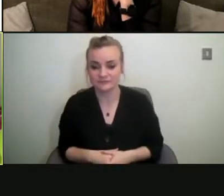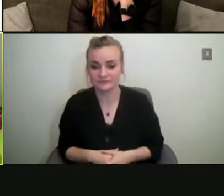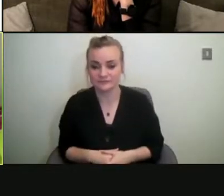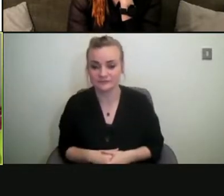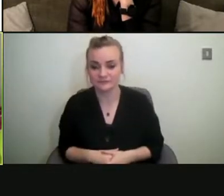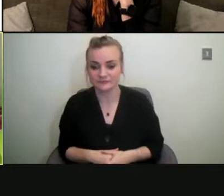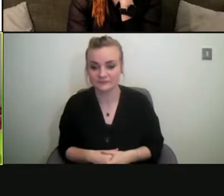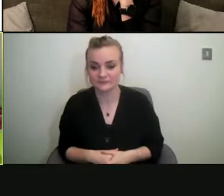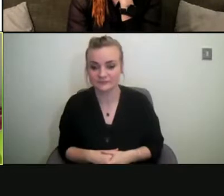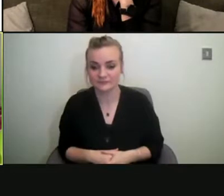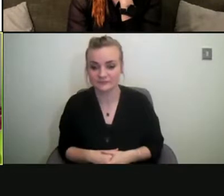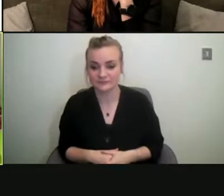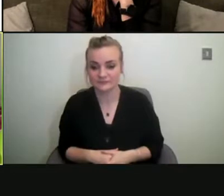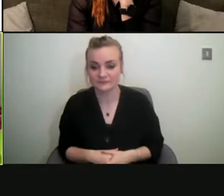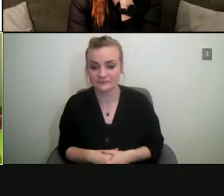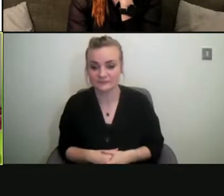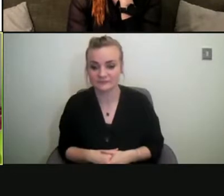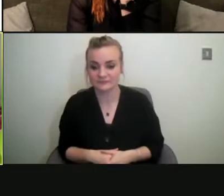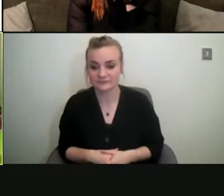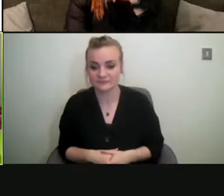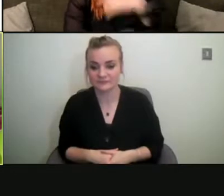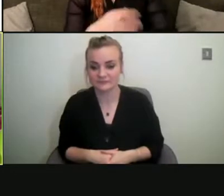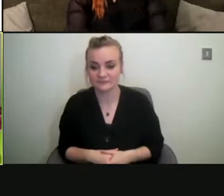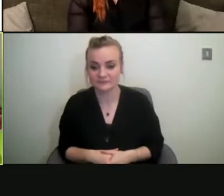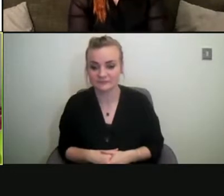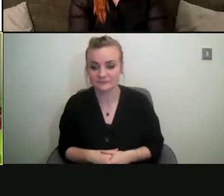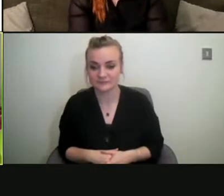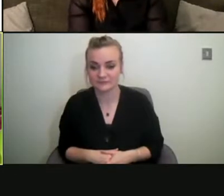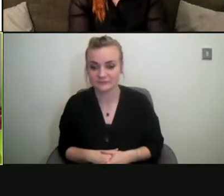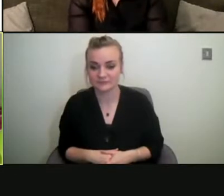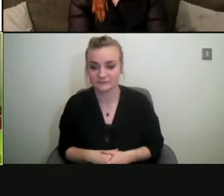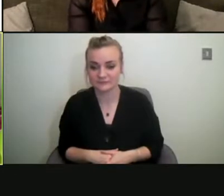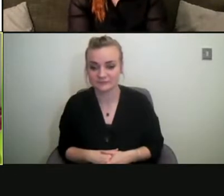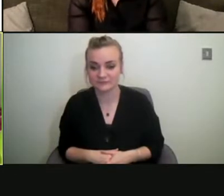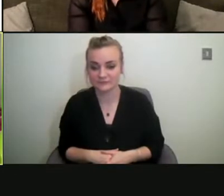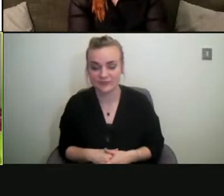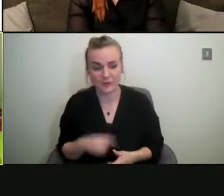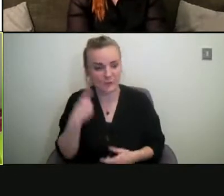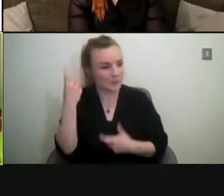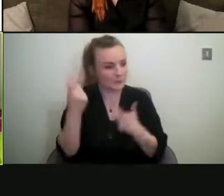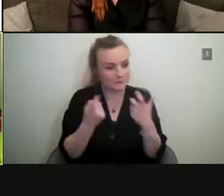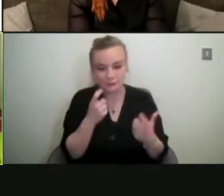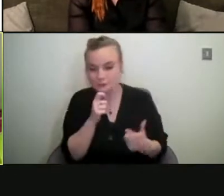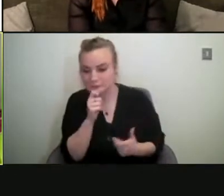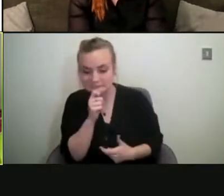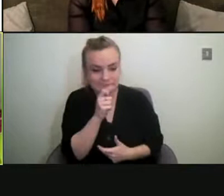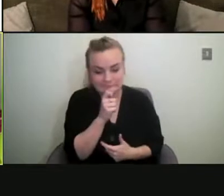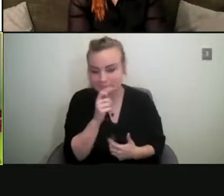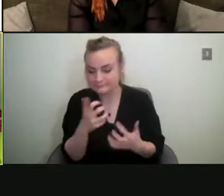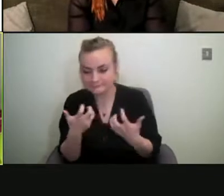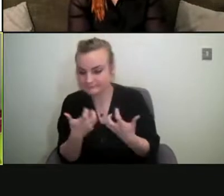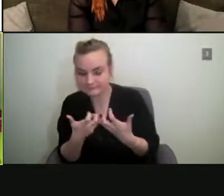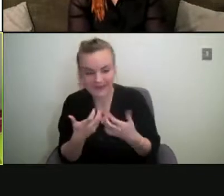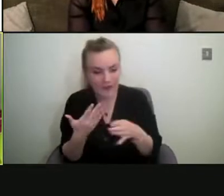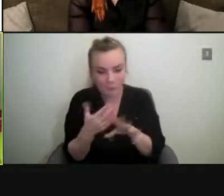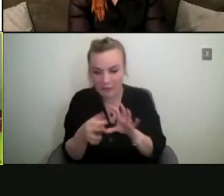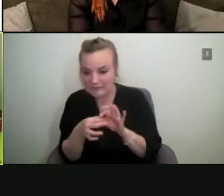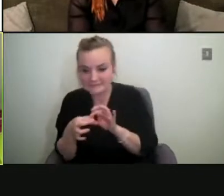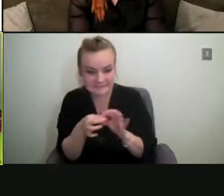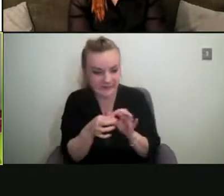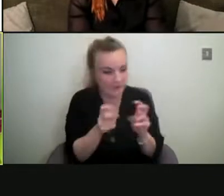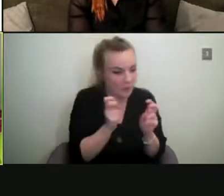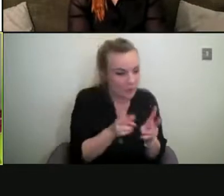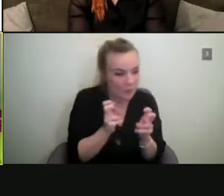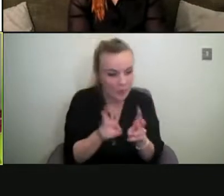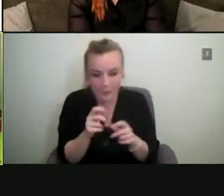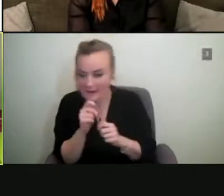we tried to find these different ways to work in